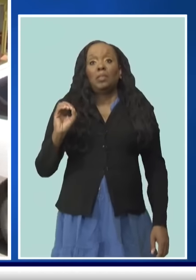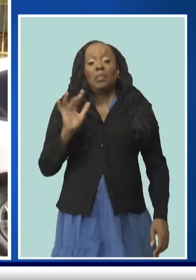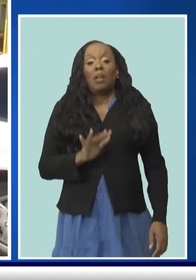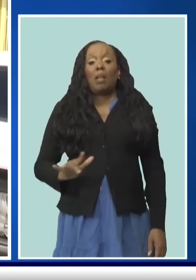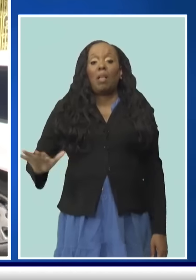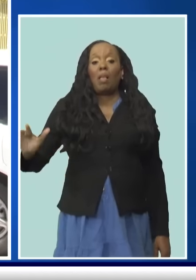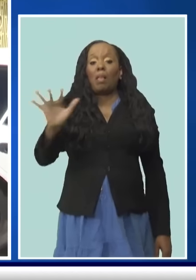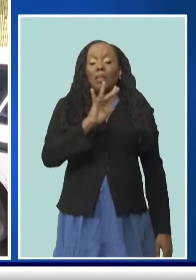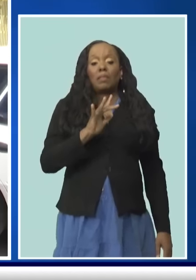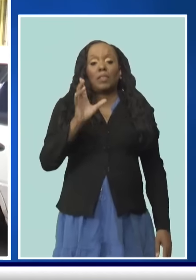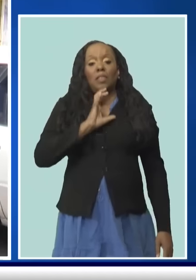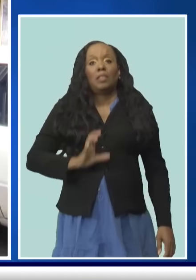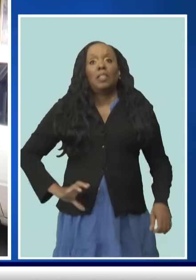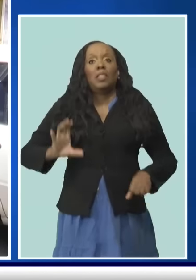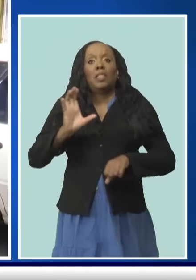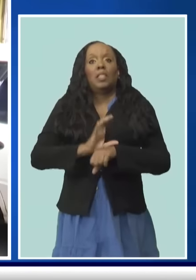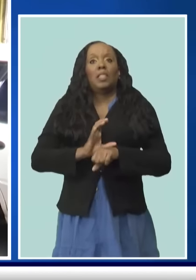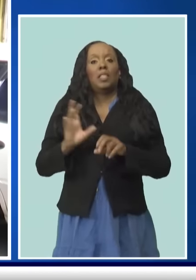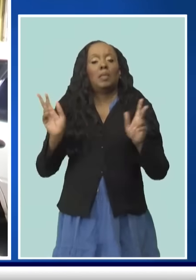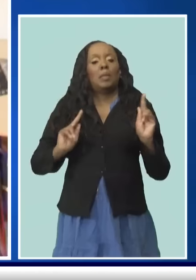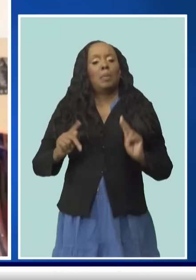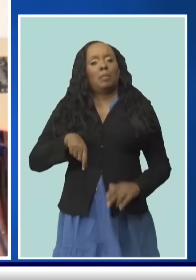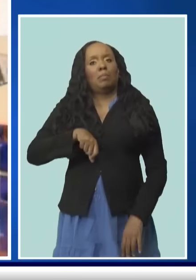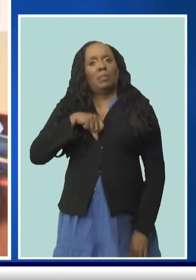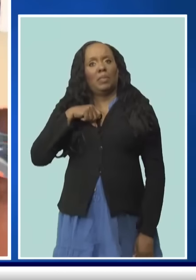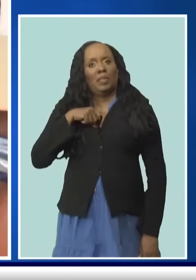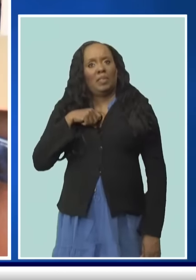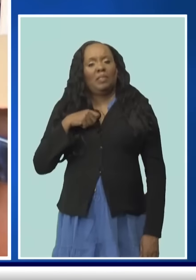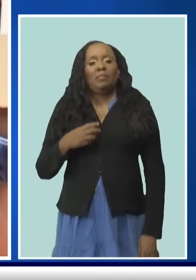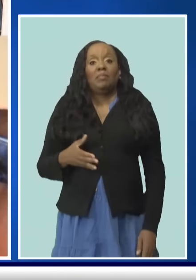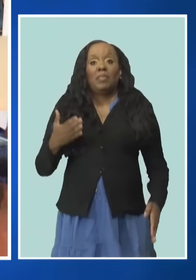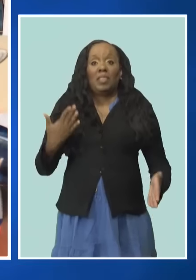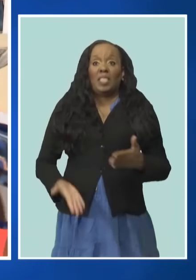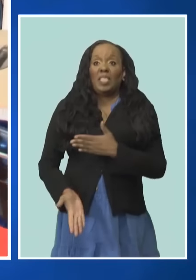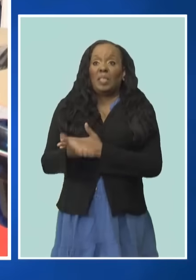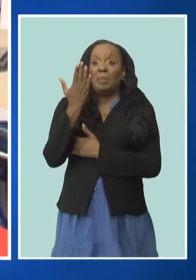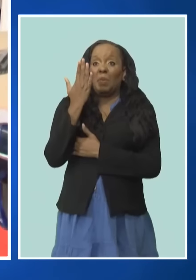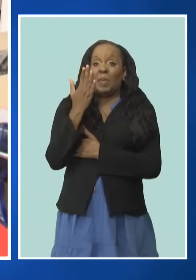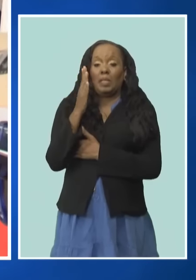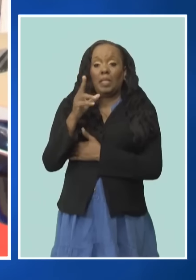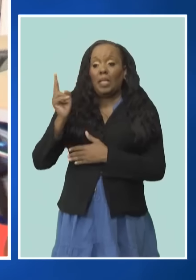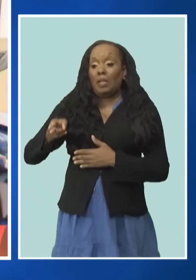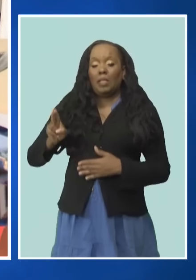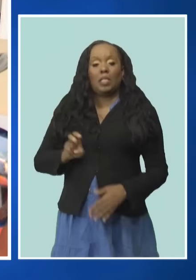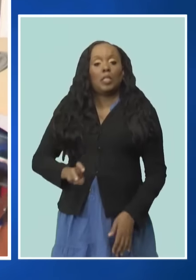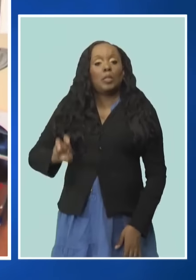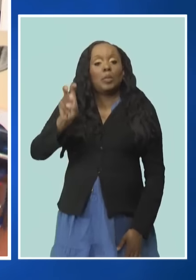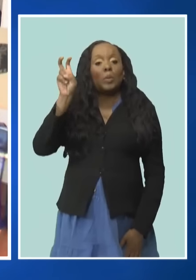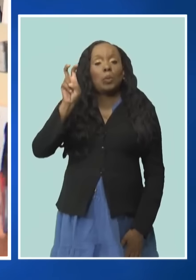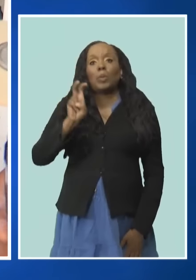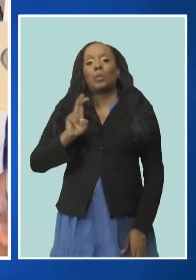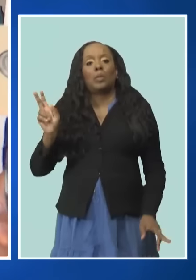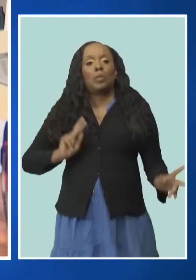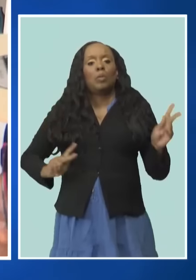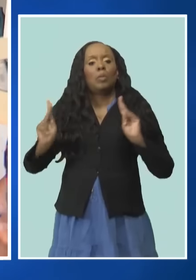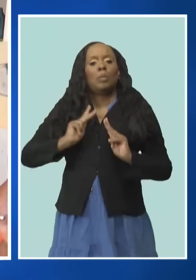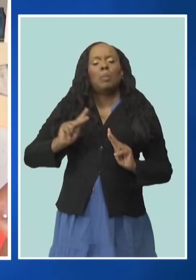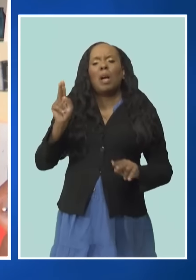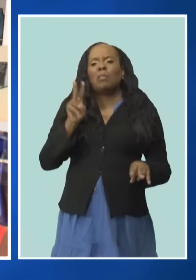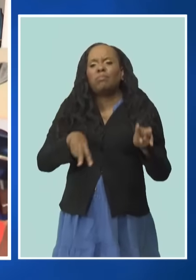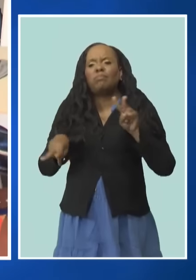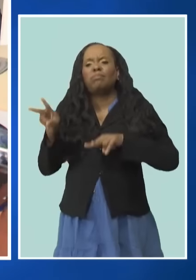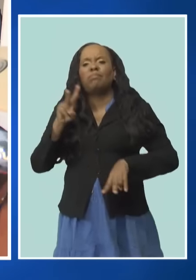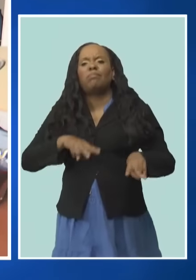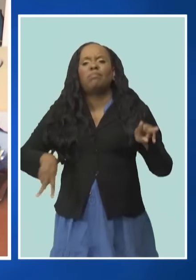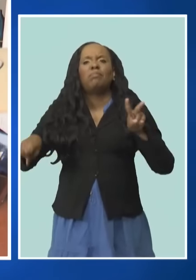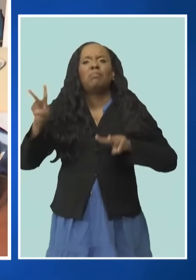Christchurch, parish pride is on full display. This morning's heritage tour gave participants a chance to explore some of the